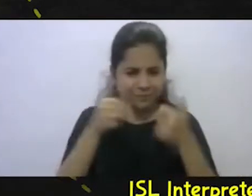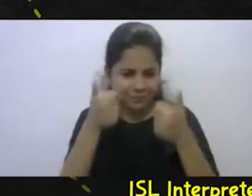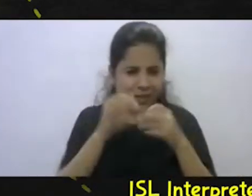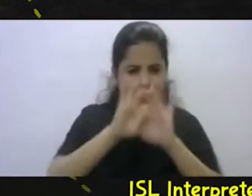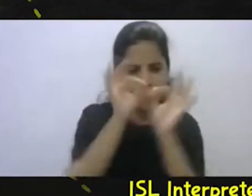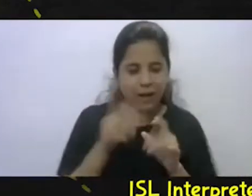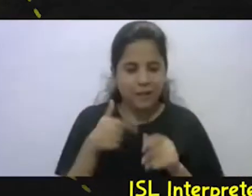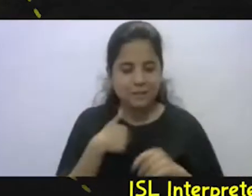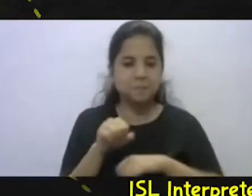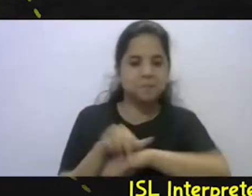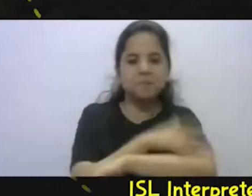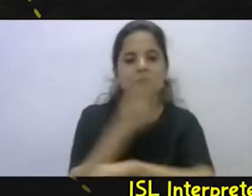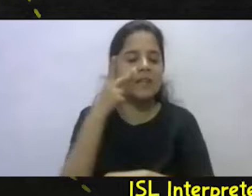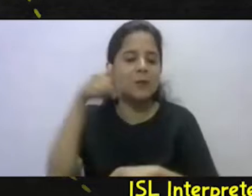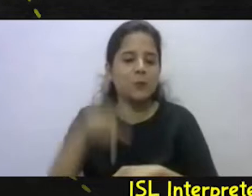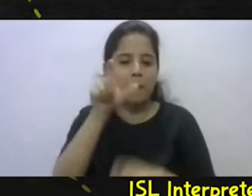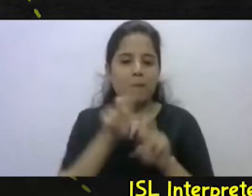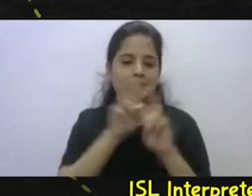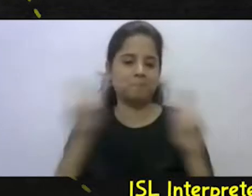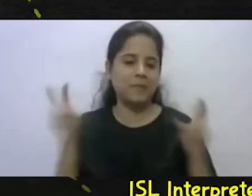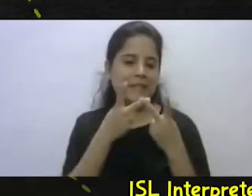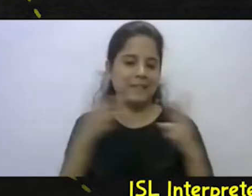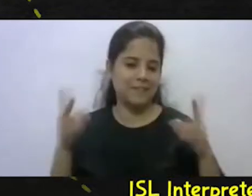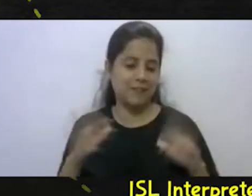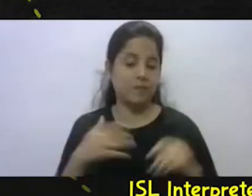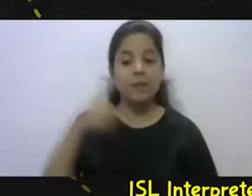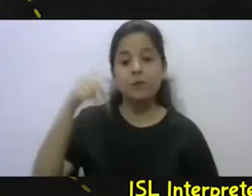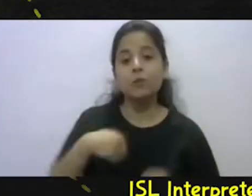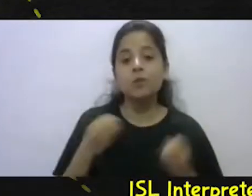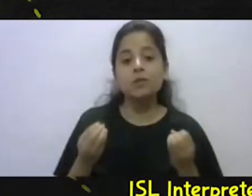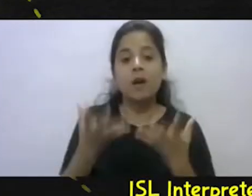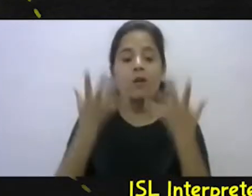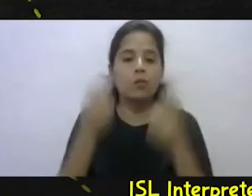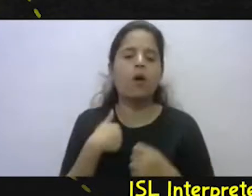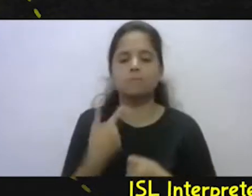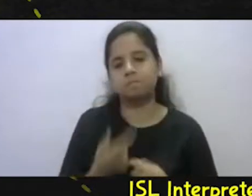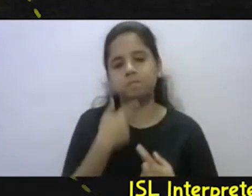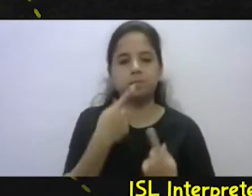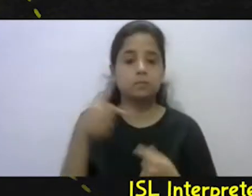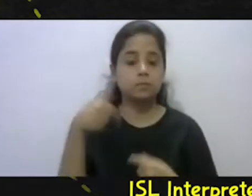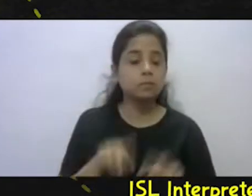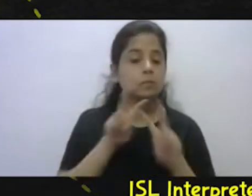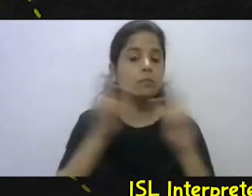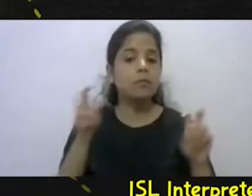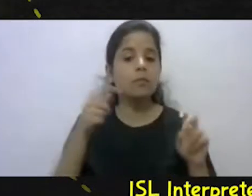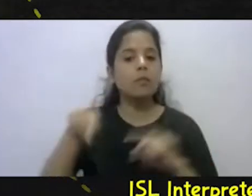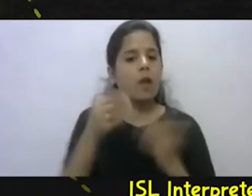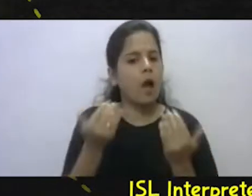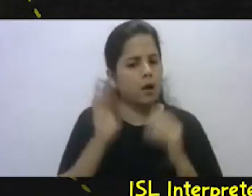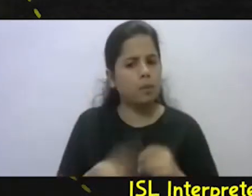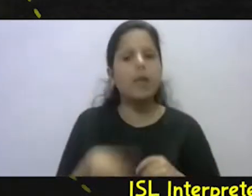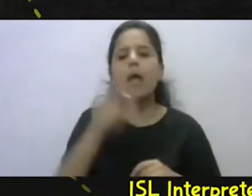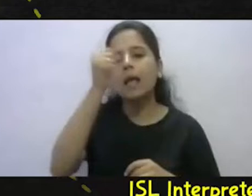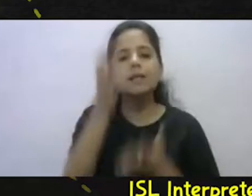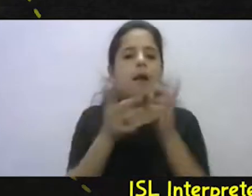amazing superstar panelists that we have with here today. Before we start, I'd like to mention that this panel is available in Indian Sign